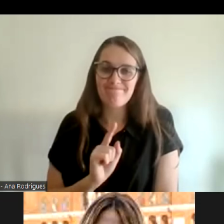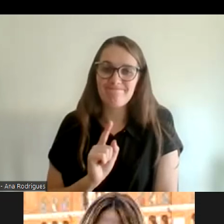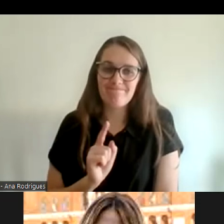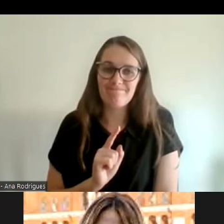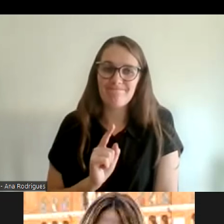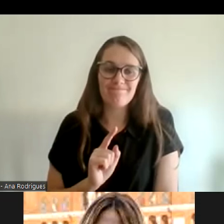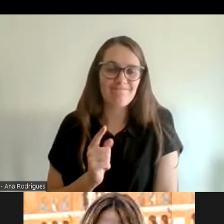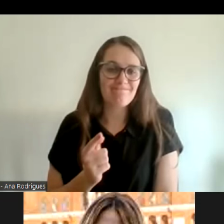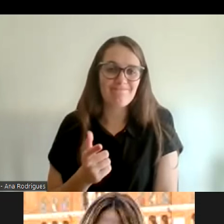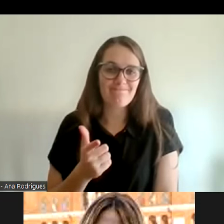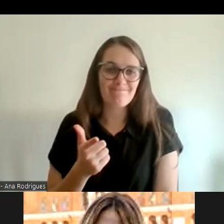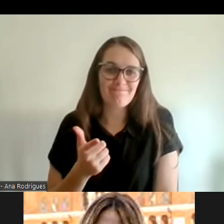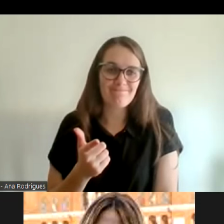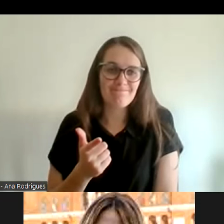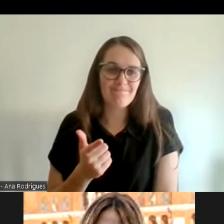cite